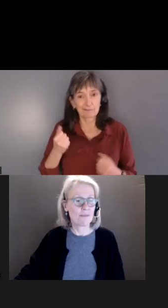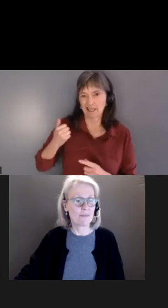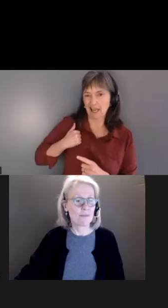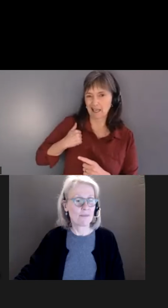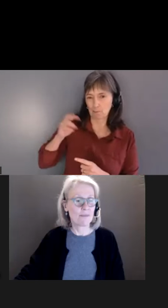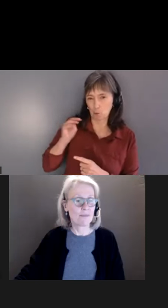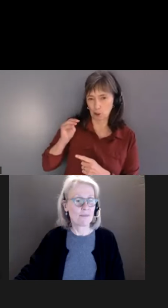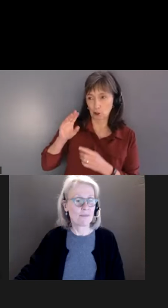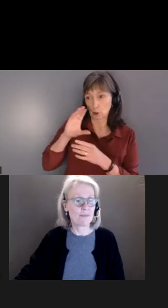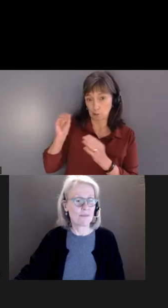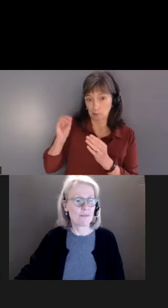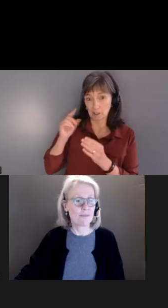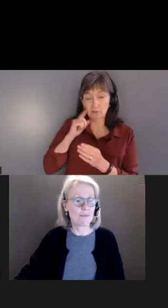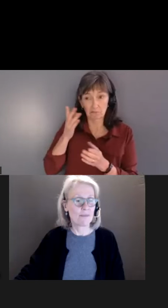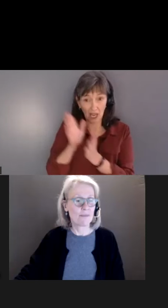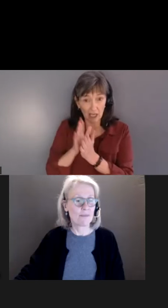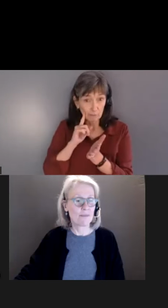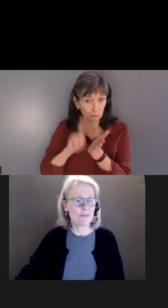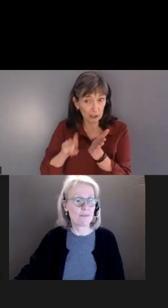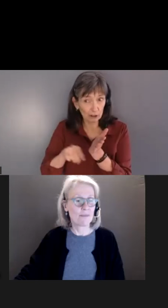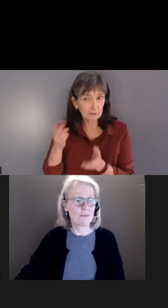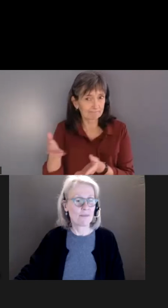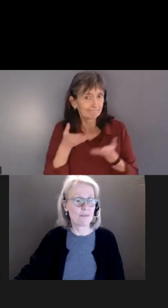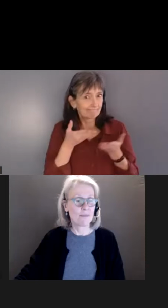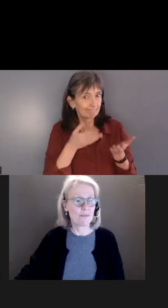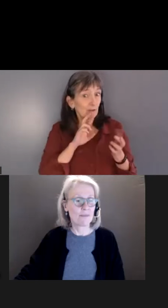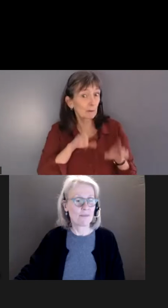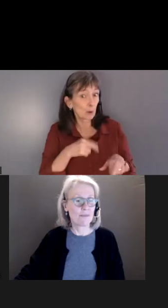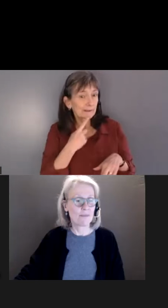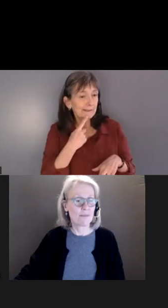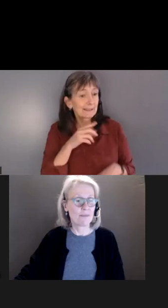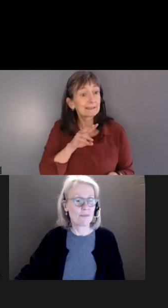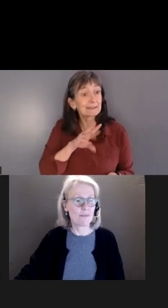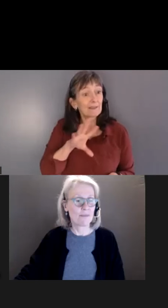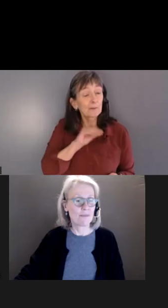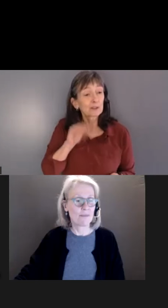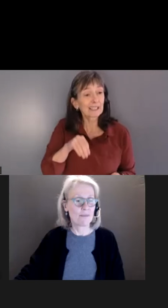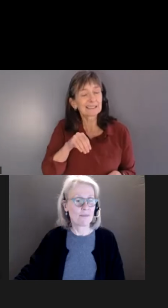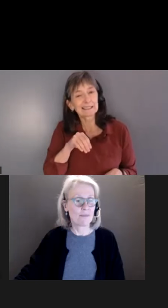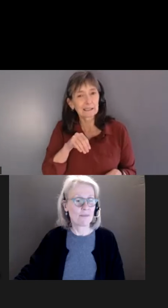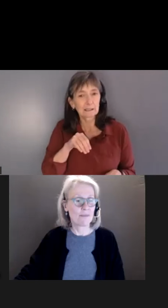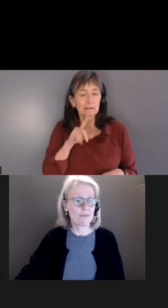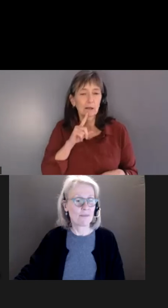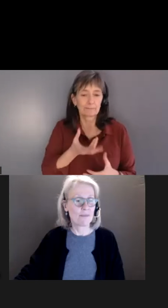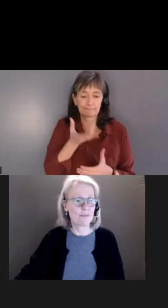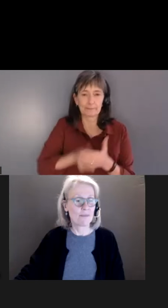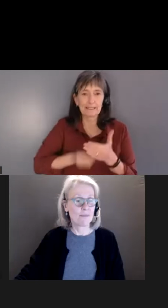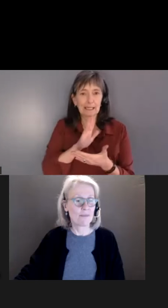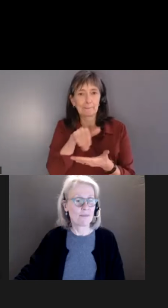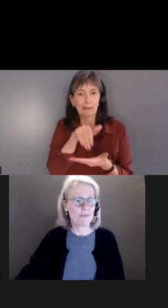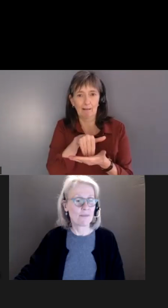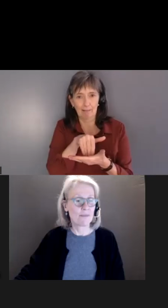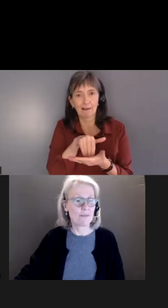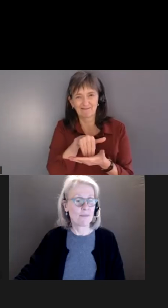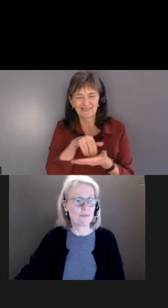Corporation estimated that 65% of older Canadians are in what they call the missing middle of housing options, meaning they